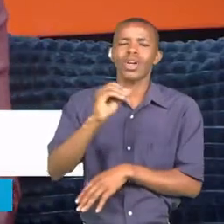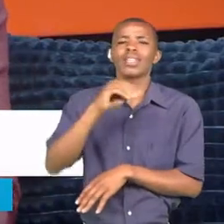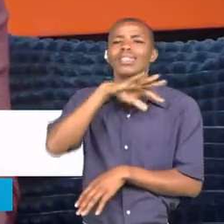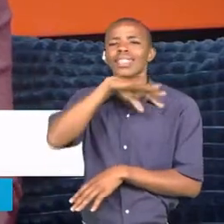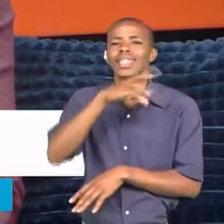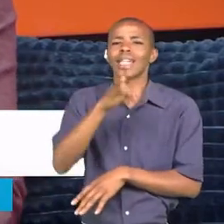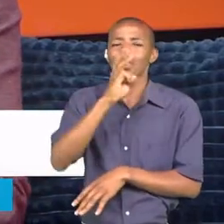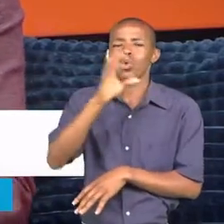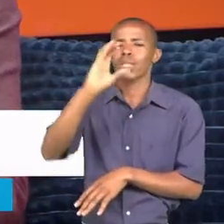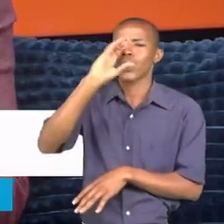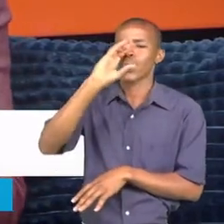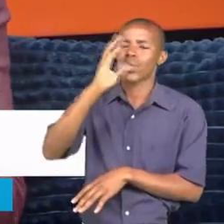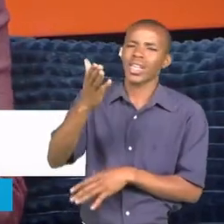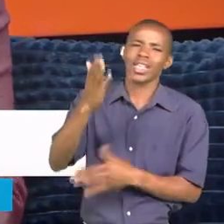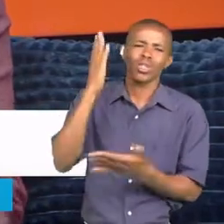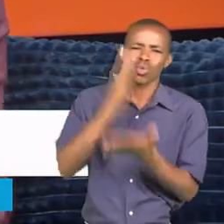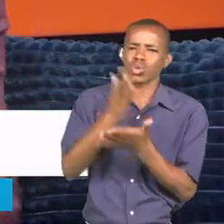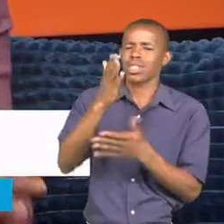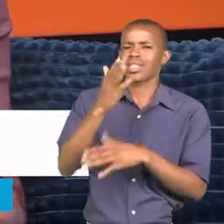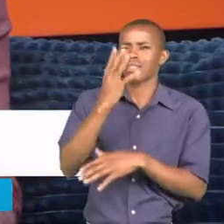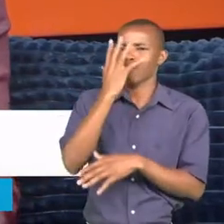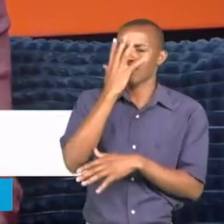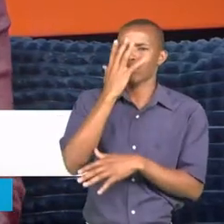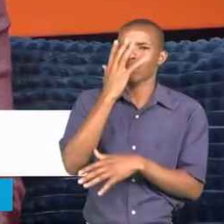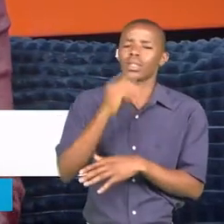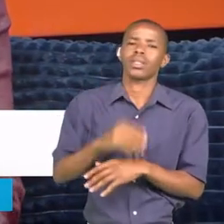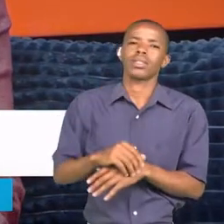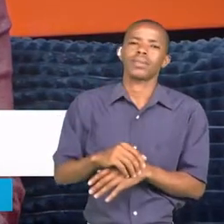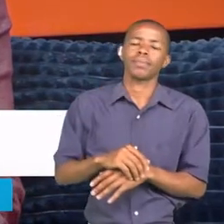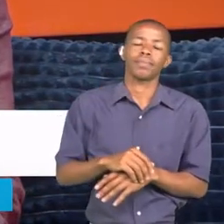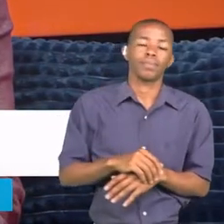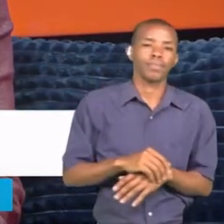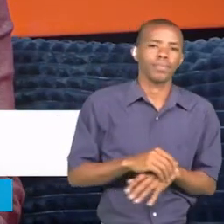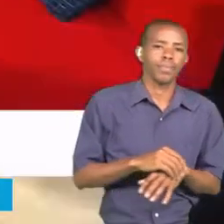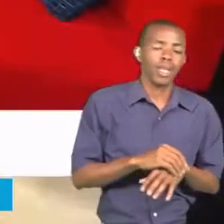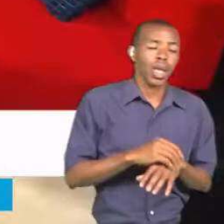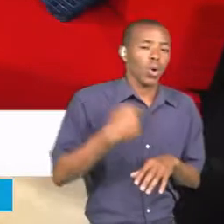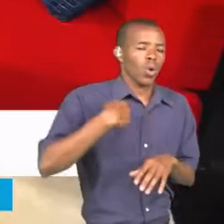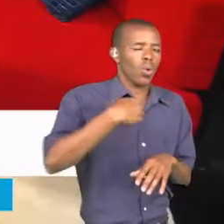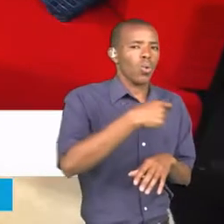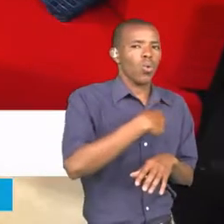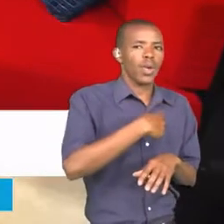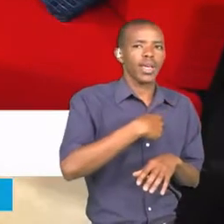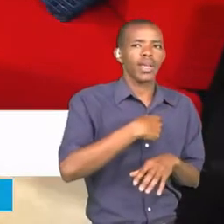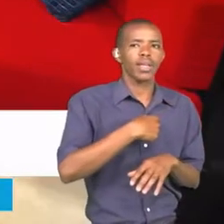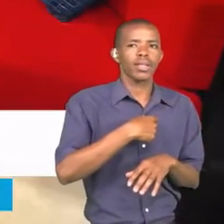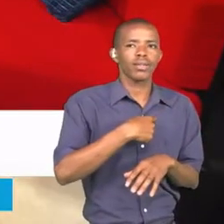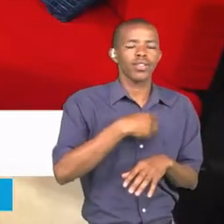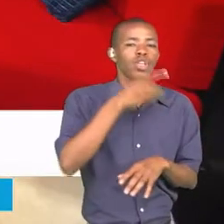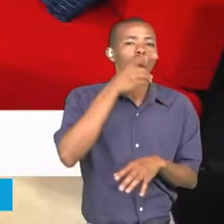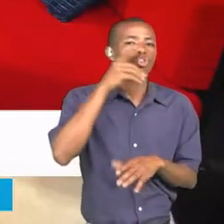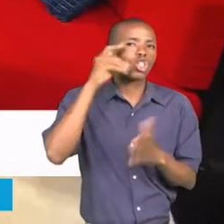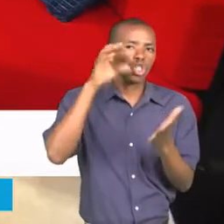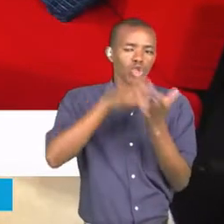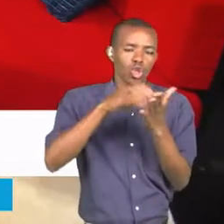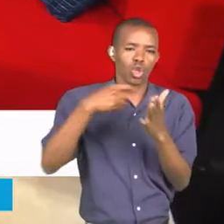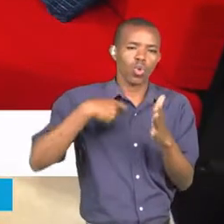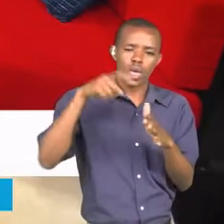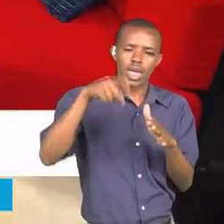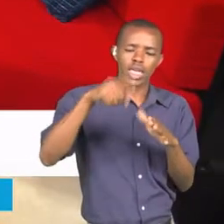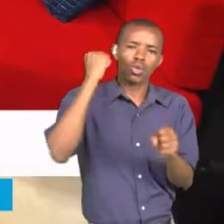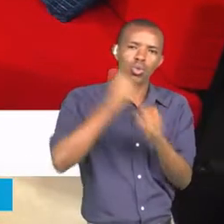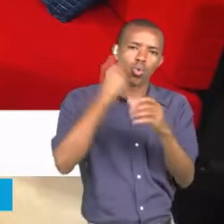It's unfortunate now. Priorities and so structures. Yeah. Like, usually for the drought situation, what you need to do